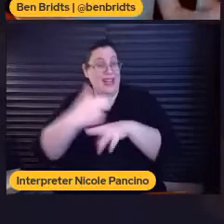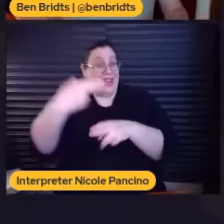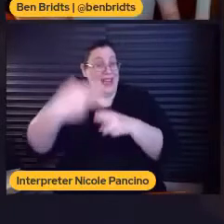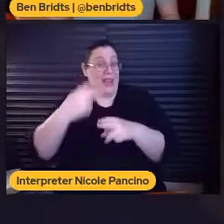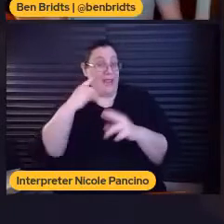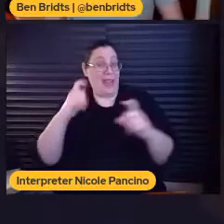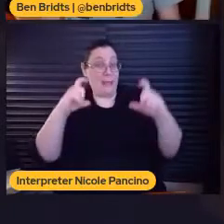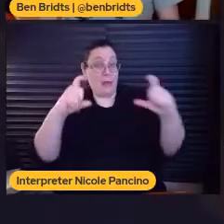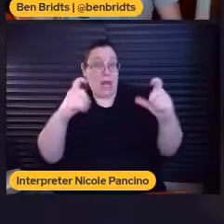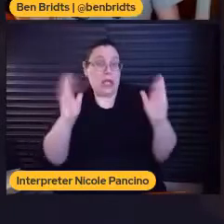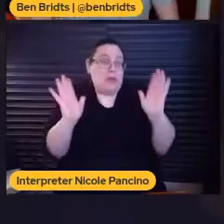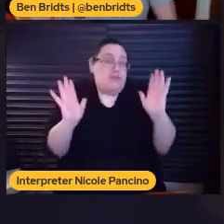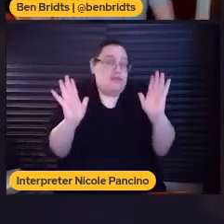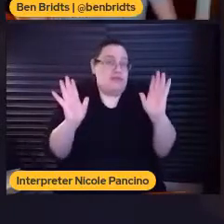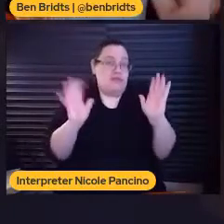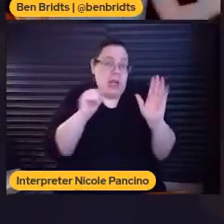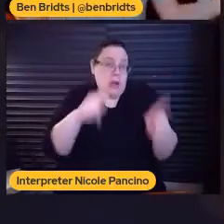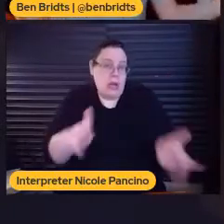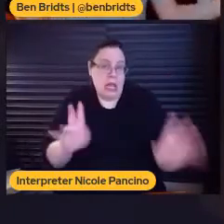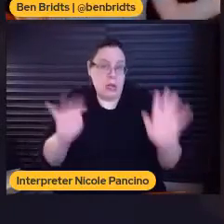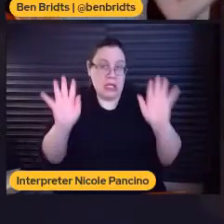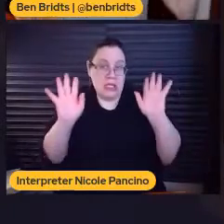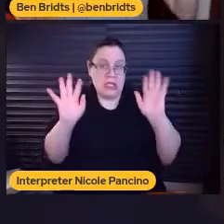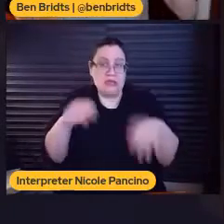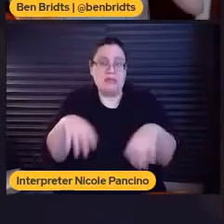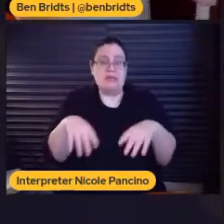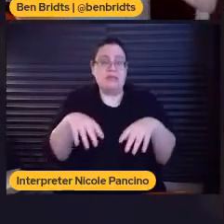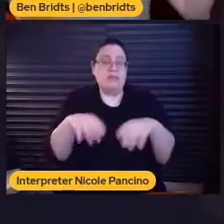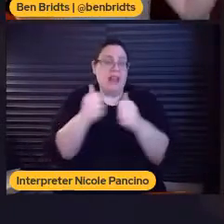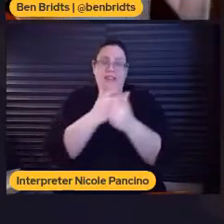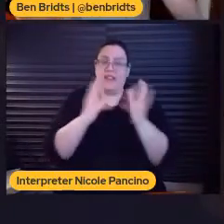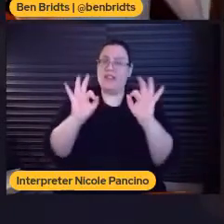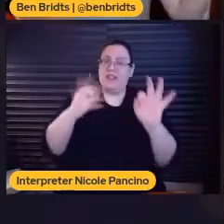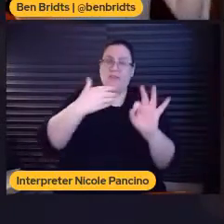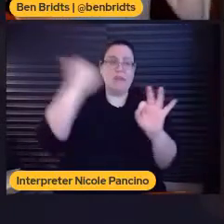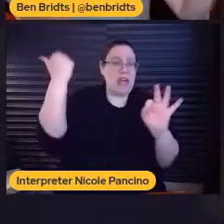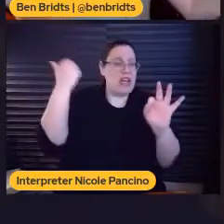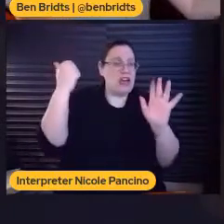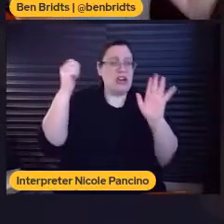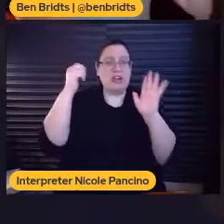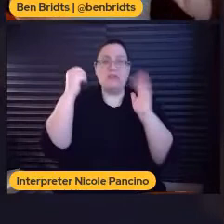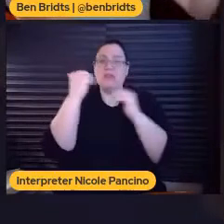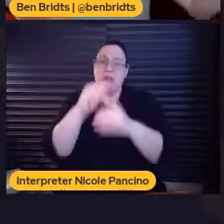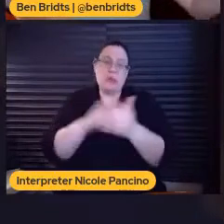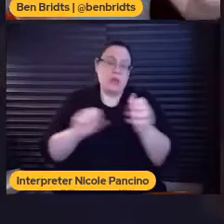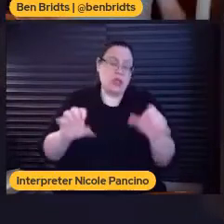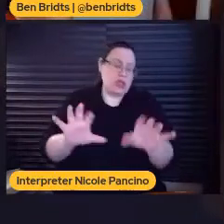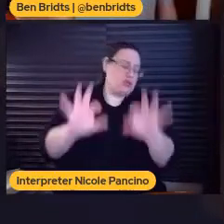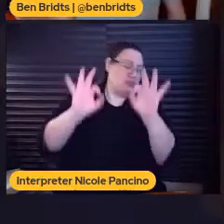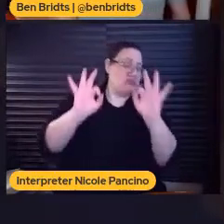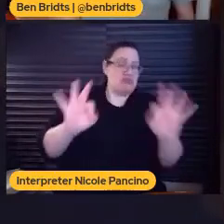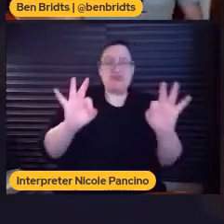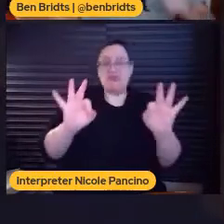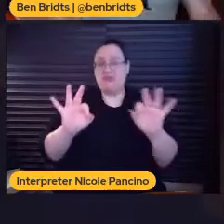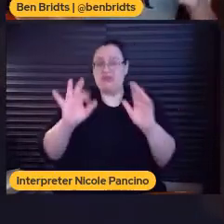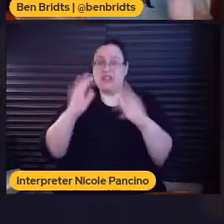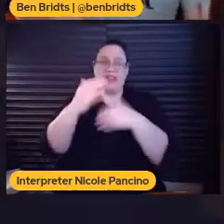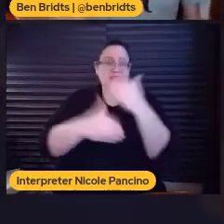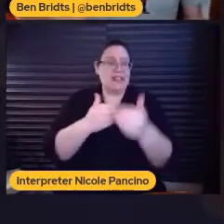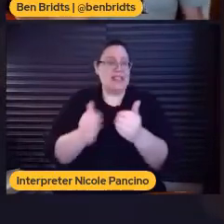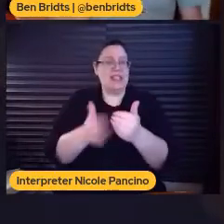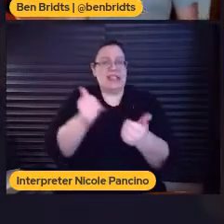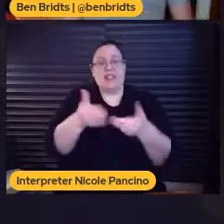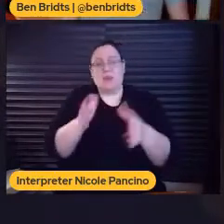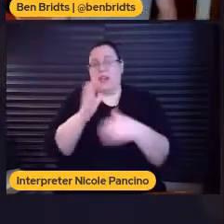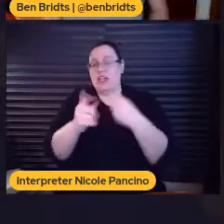don't allow it. Everything is better. I limit what you can do. This is good, like the default way to do this.